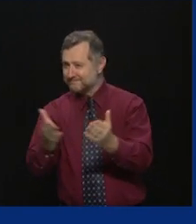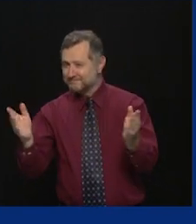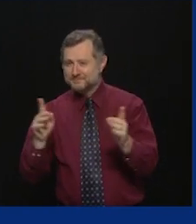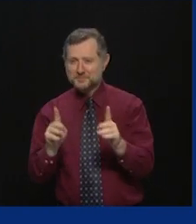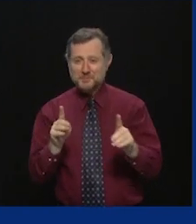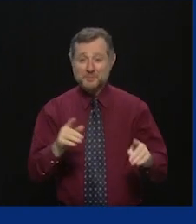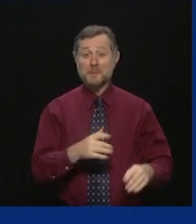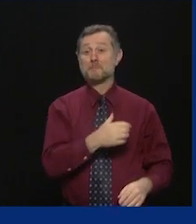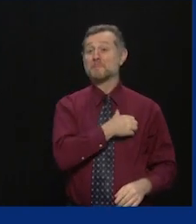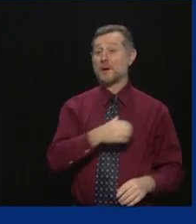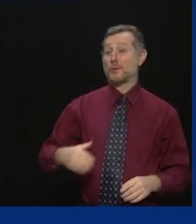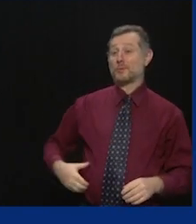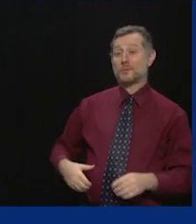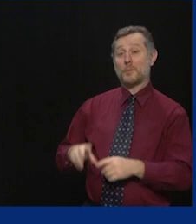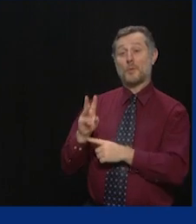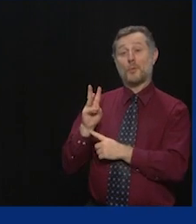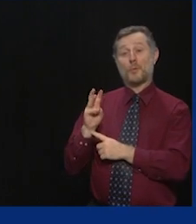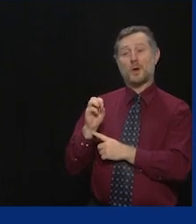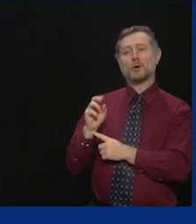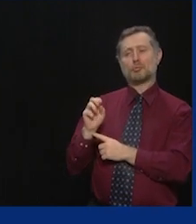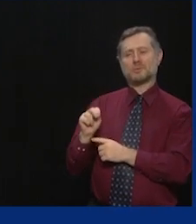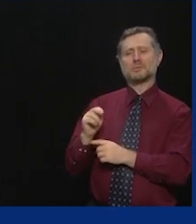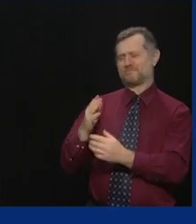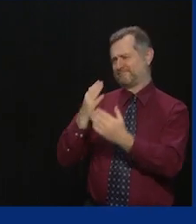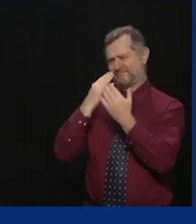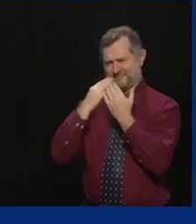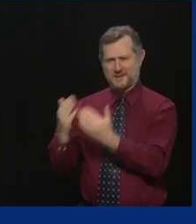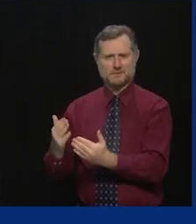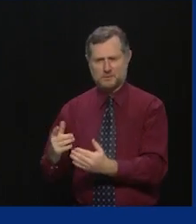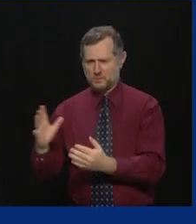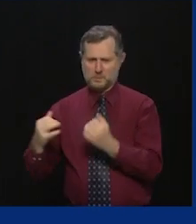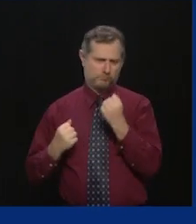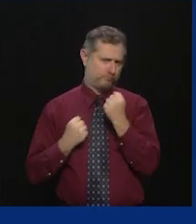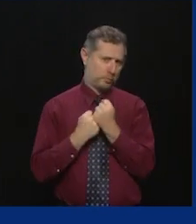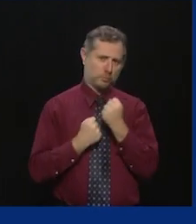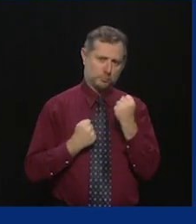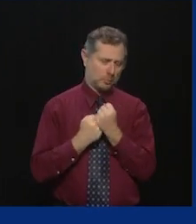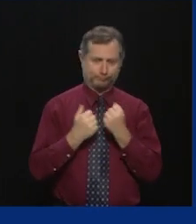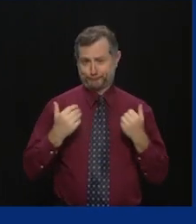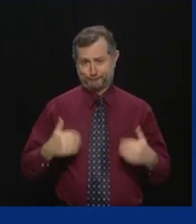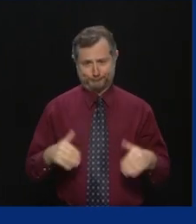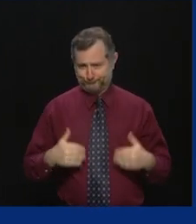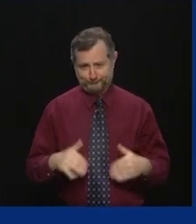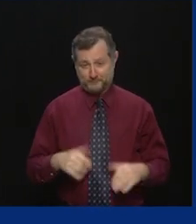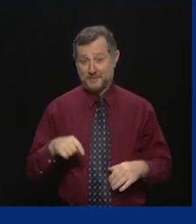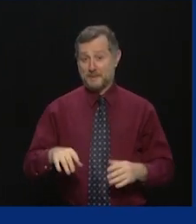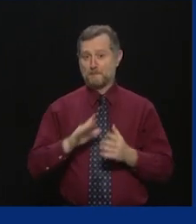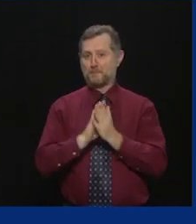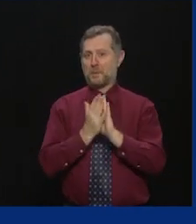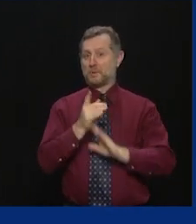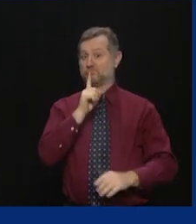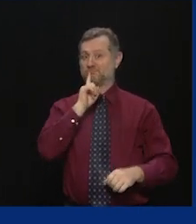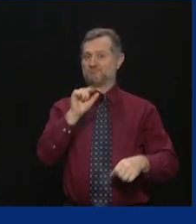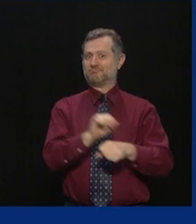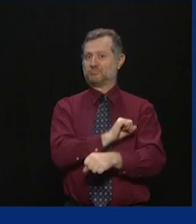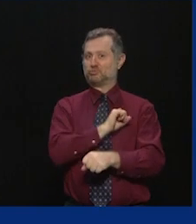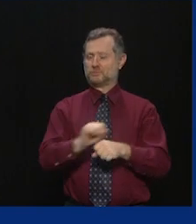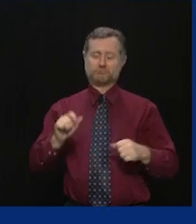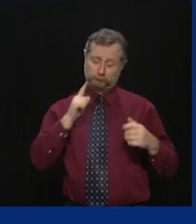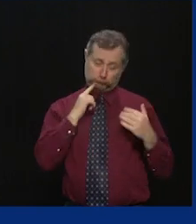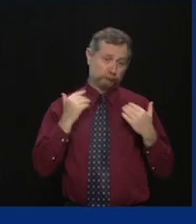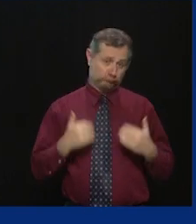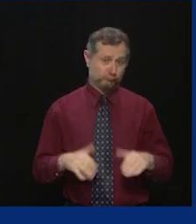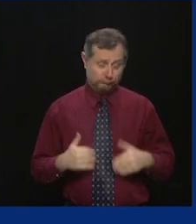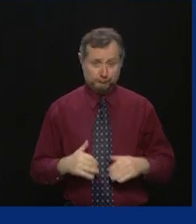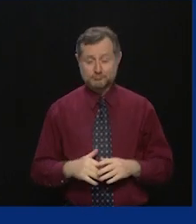Warren, couldn't thank you enough for the support that you've done to make this a reality. It's been outstanding. Mr.